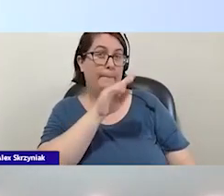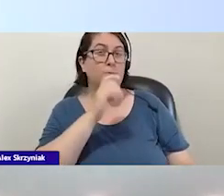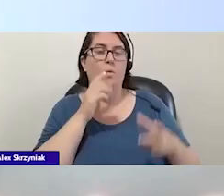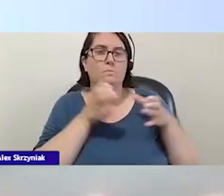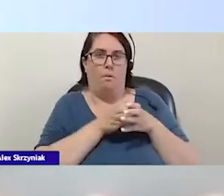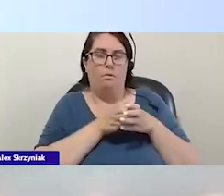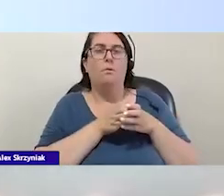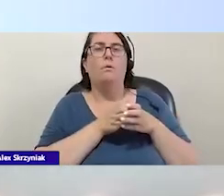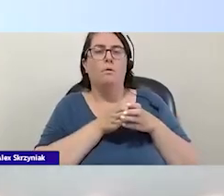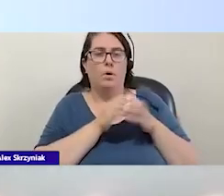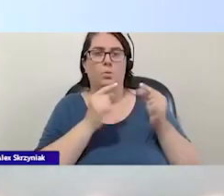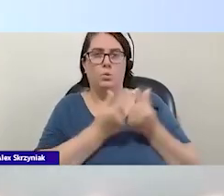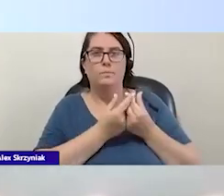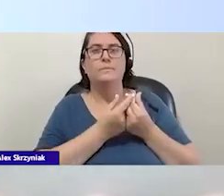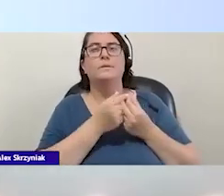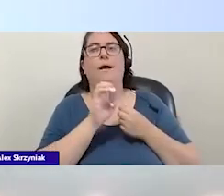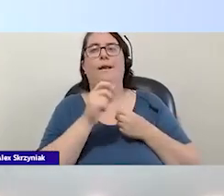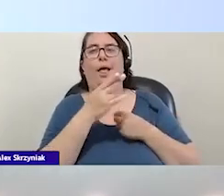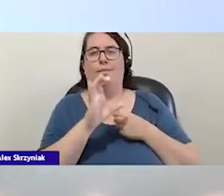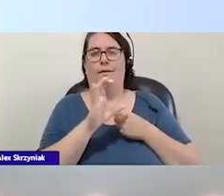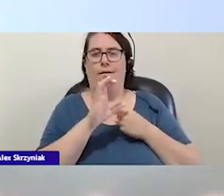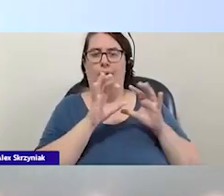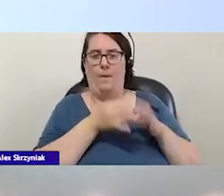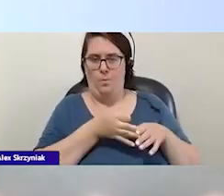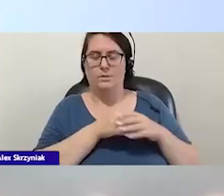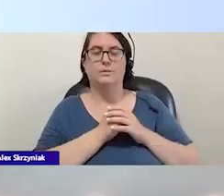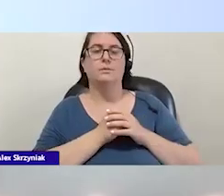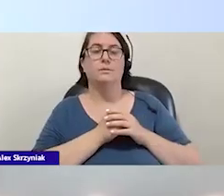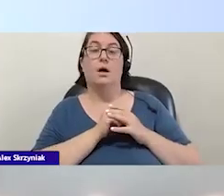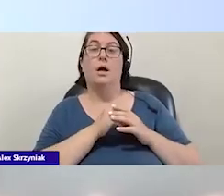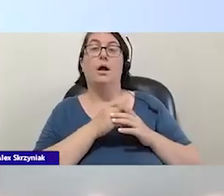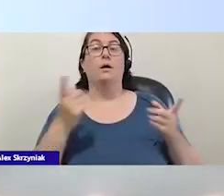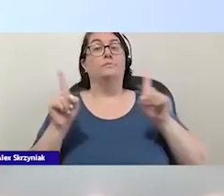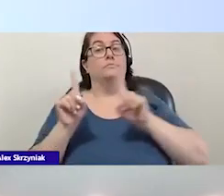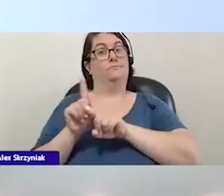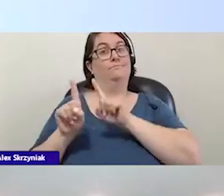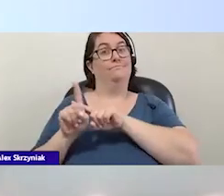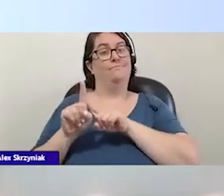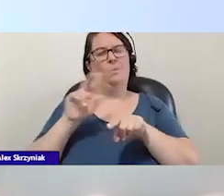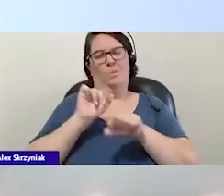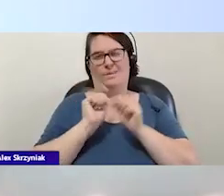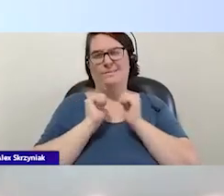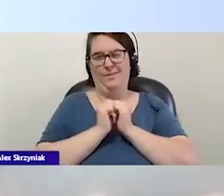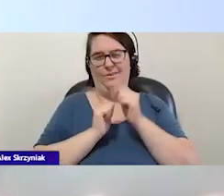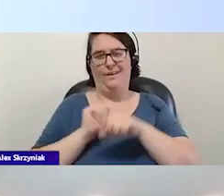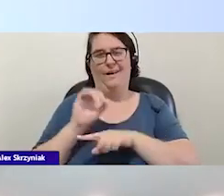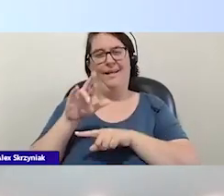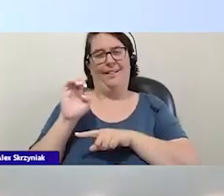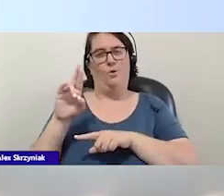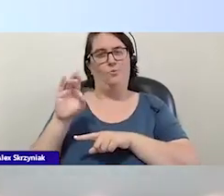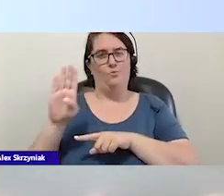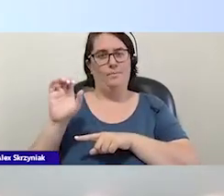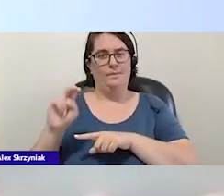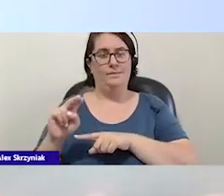and ethnic minorities. She's joined by her colleague, Dr. Claire Robson, who is an adjunct